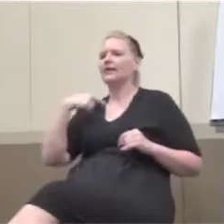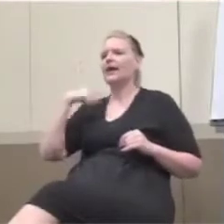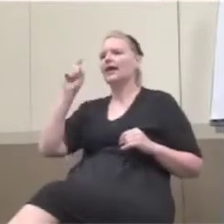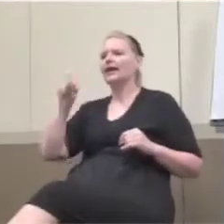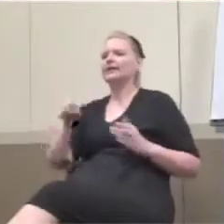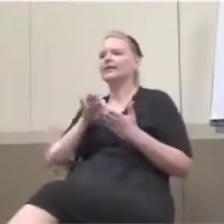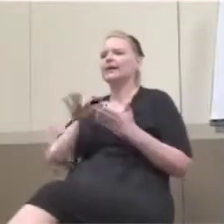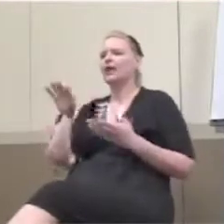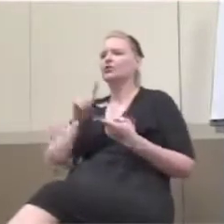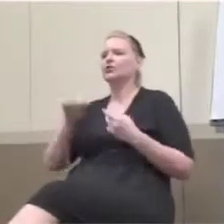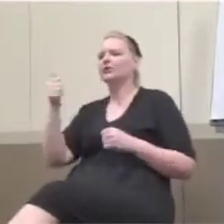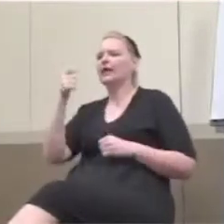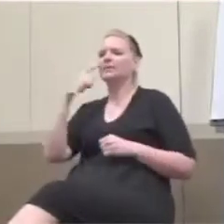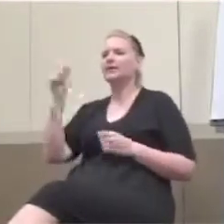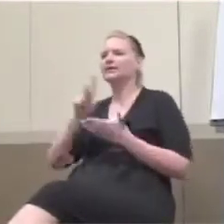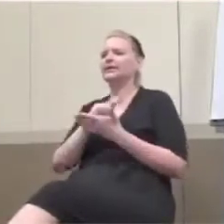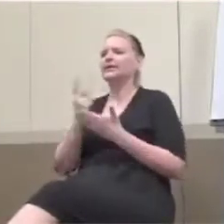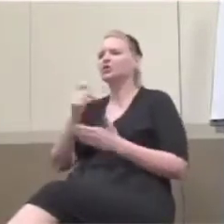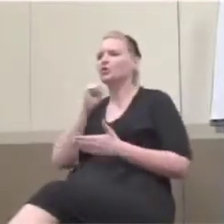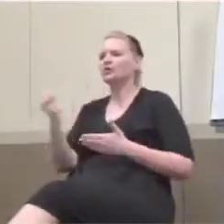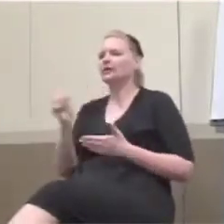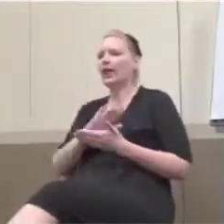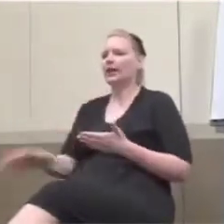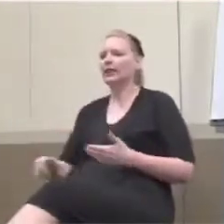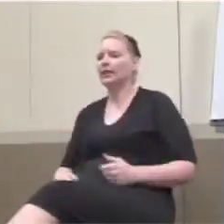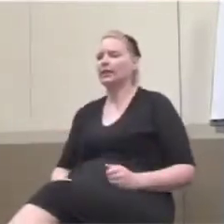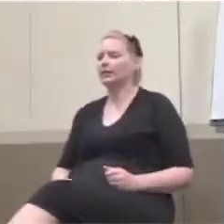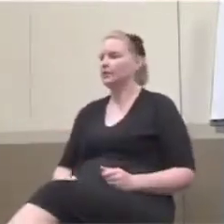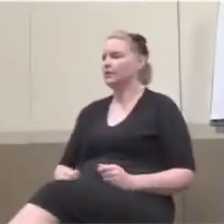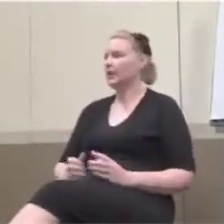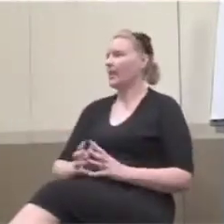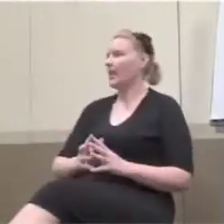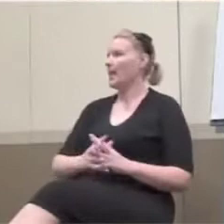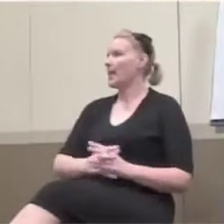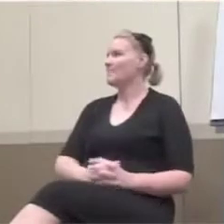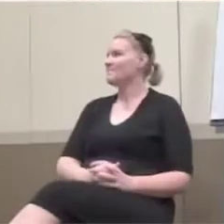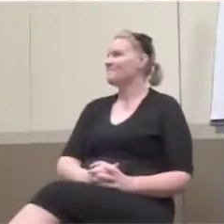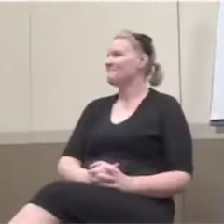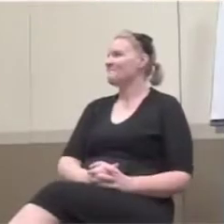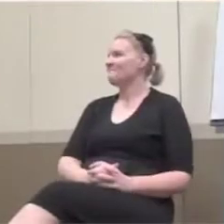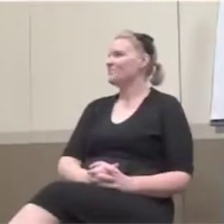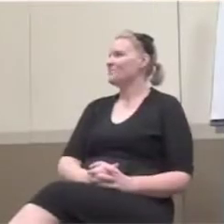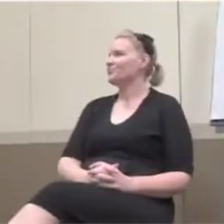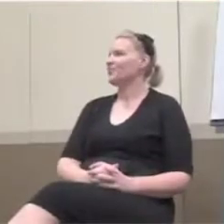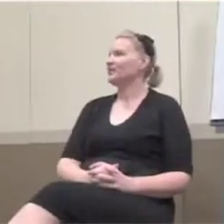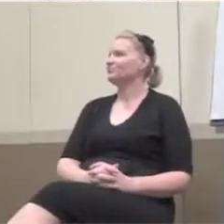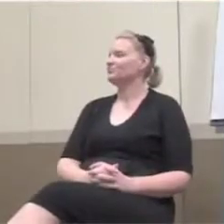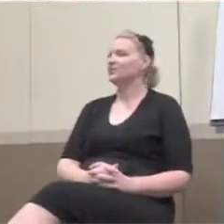the kitchen wasn't very clean. So